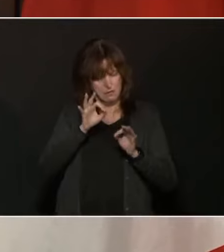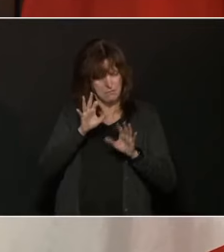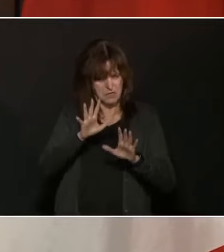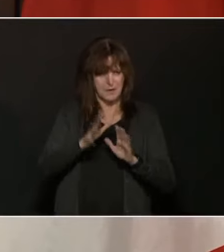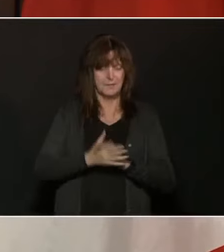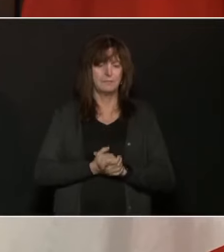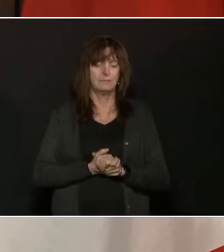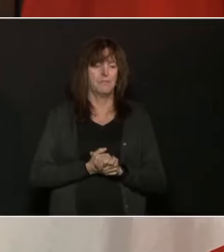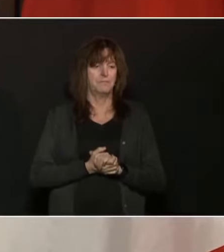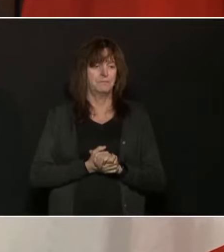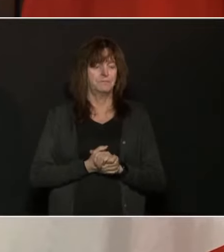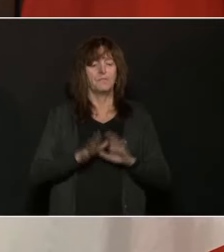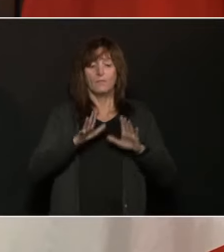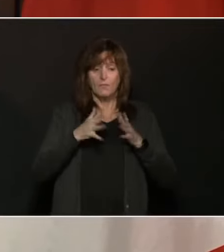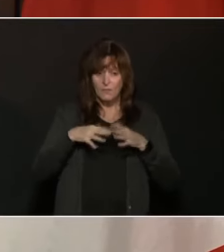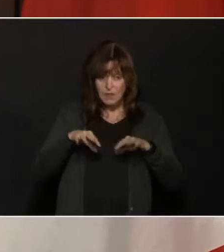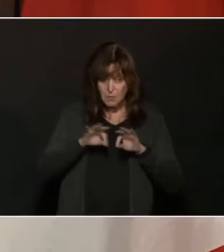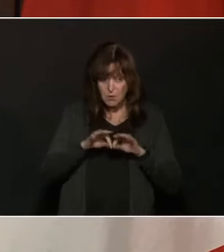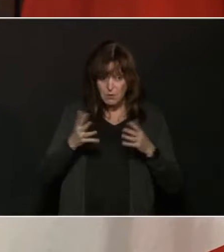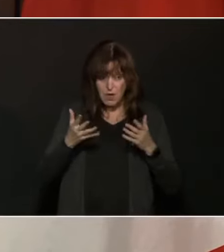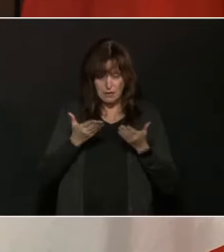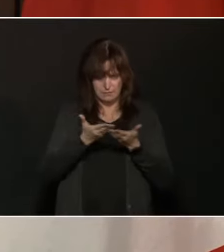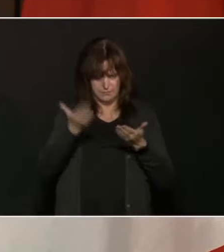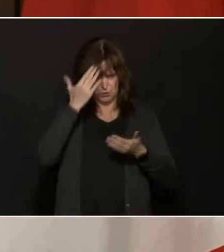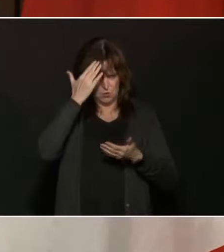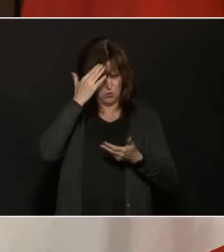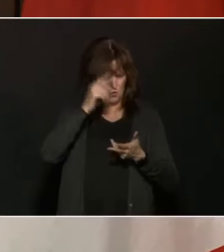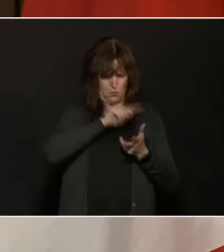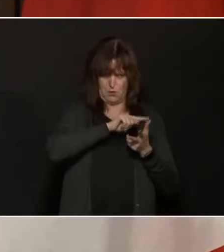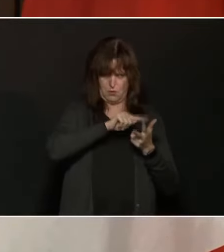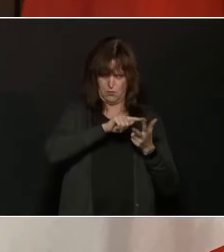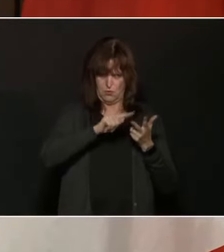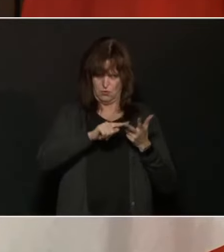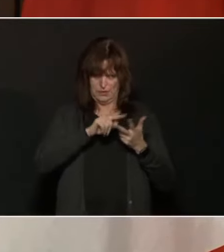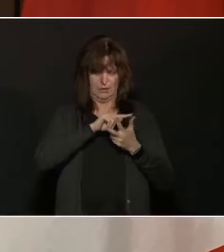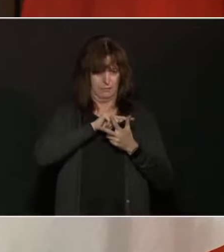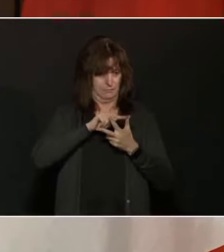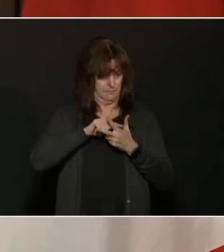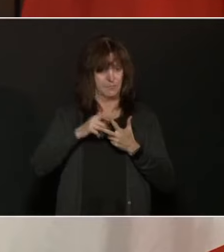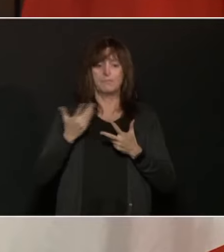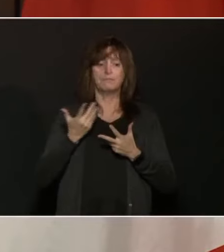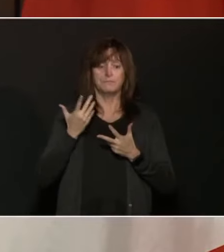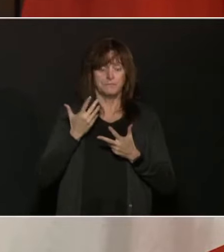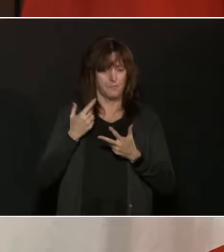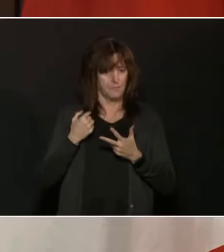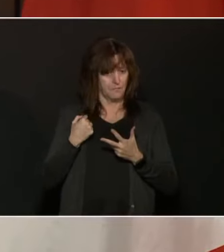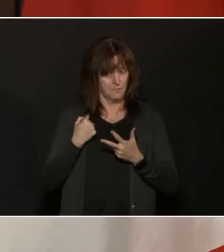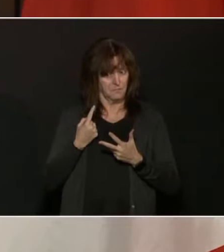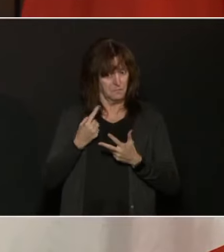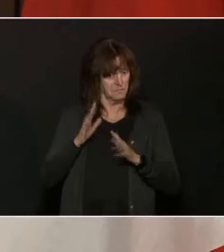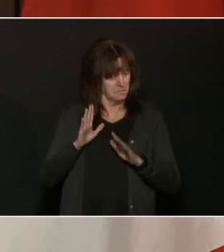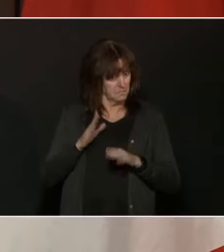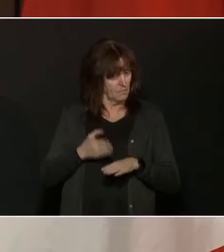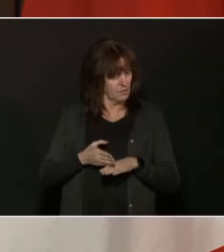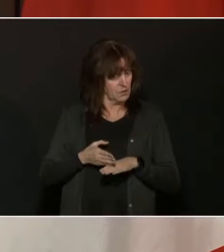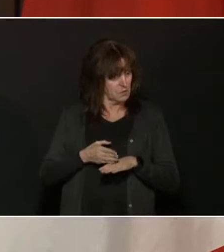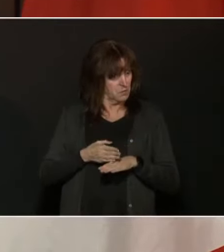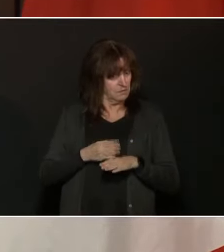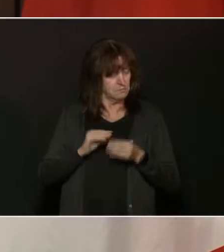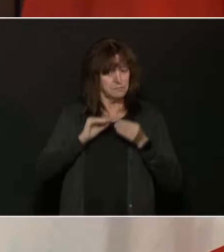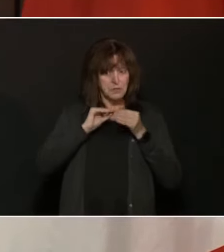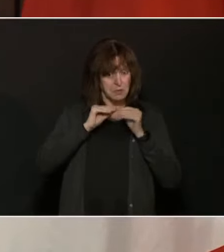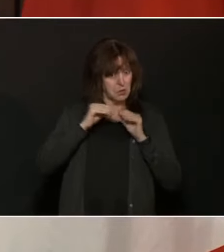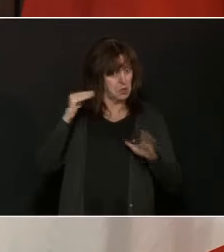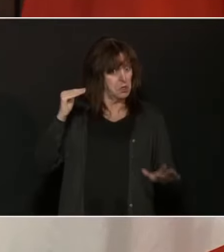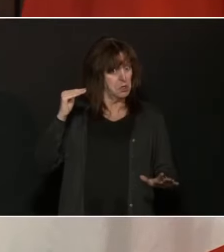page about three things as we begin today. First is that we are making progress. Cases are down overall, but the uptick